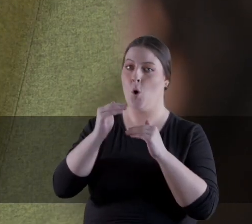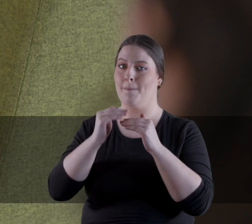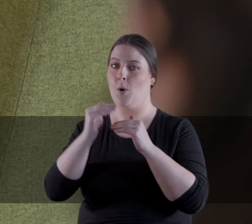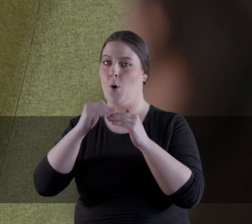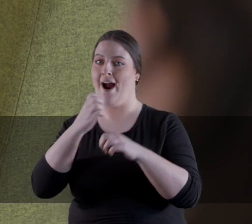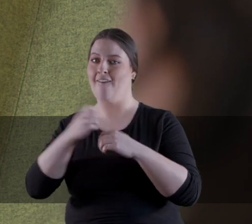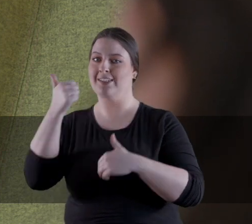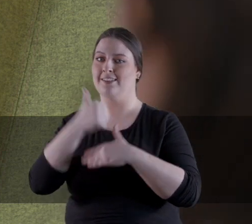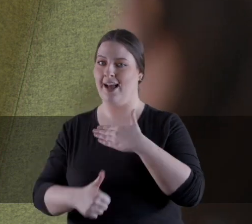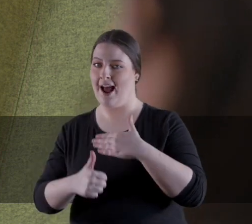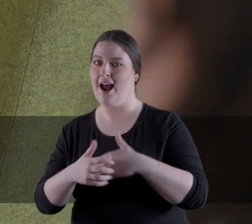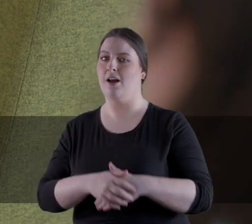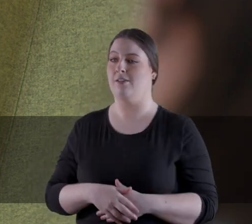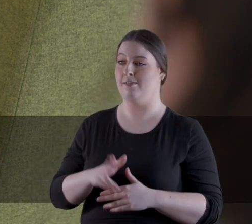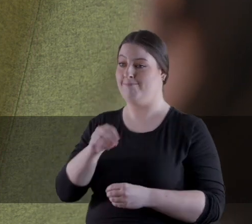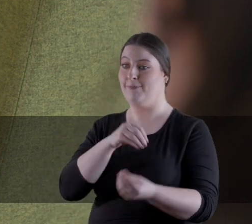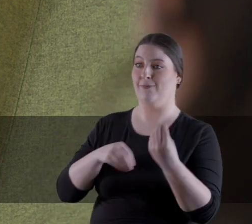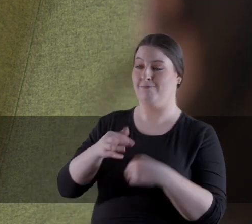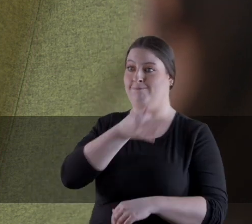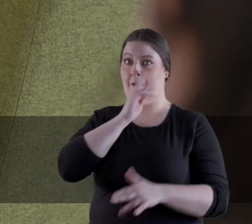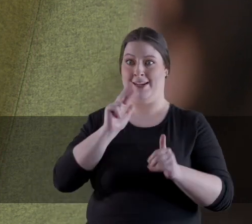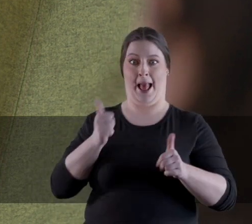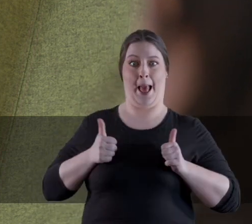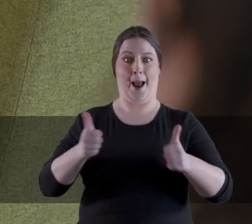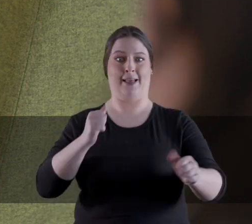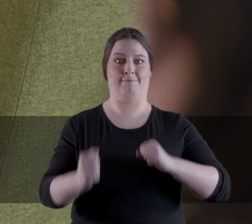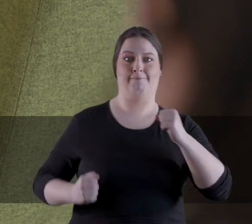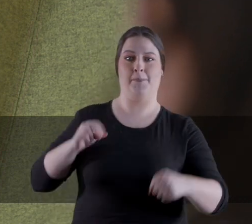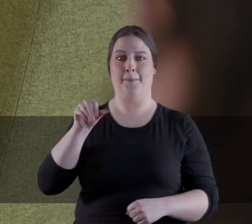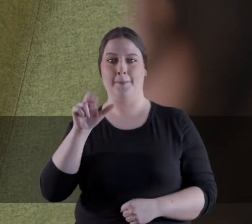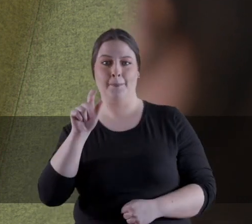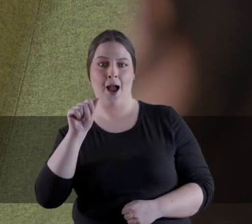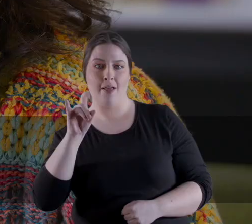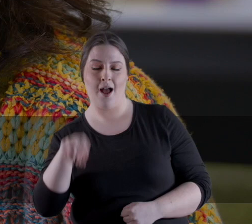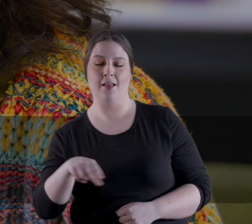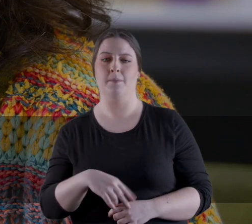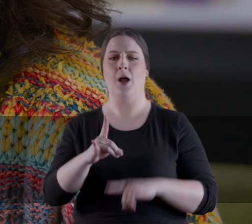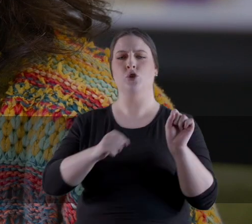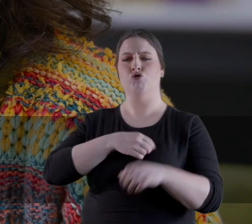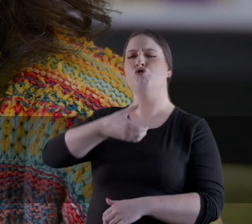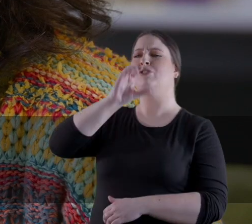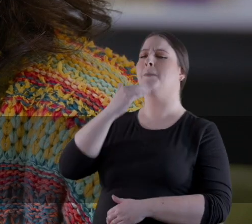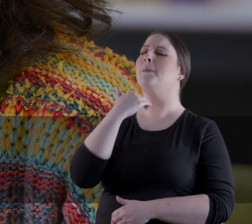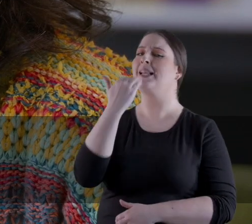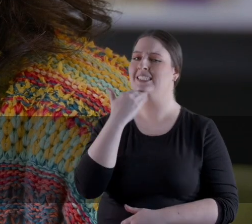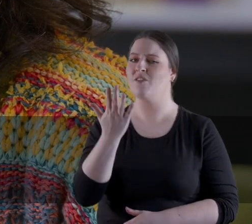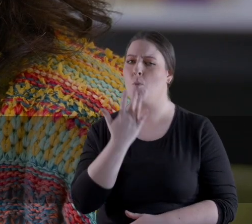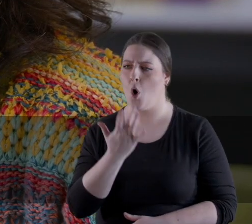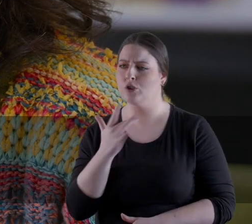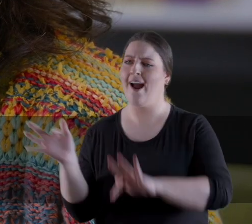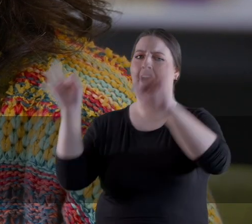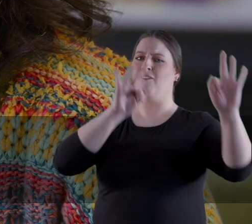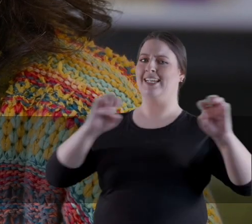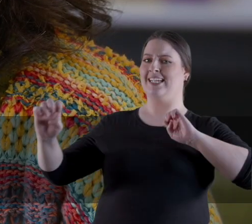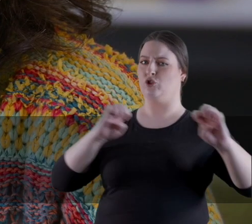more every day. And in no time, you'll be running a marathon. And make sure you drink plenty of water